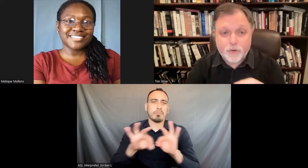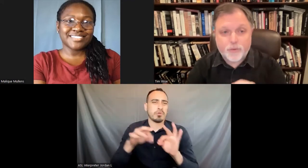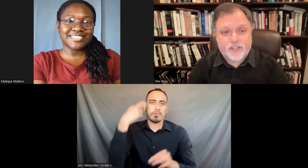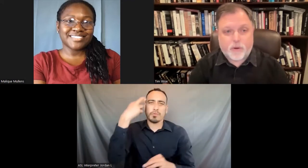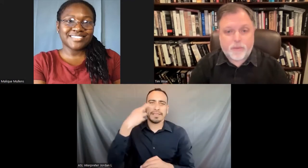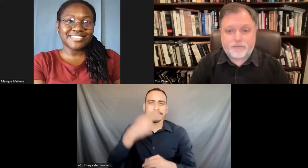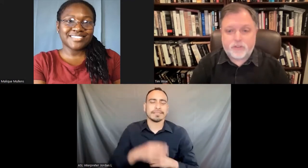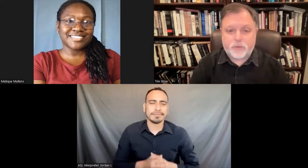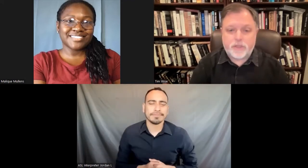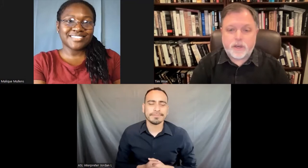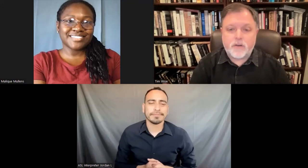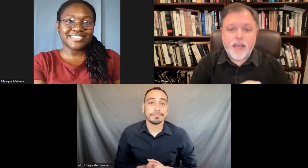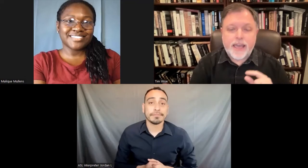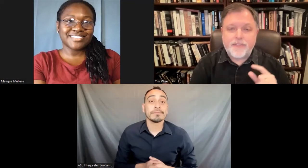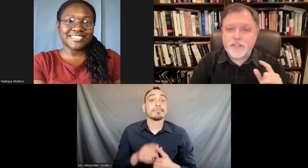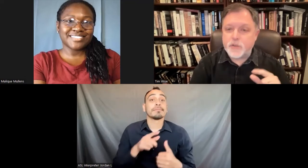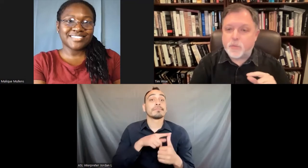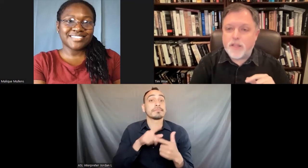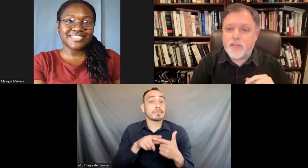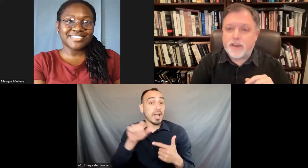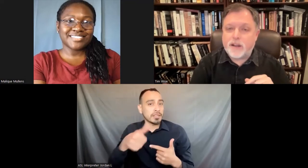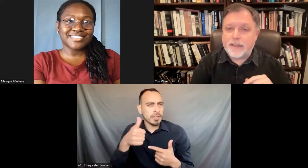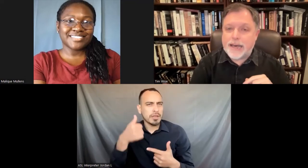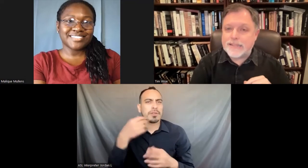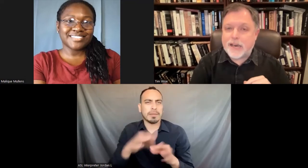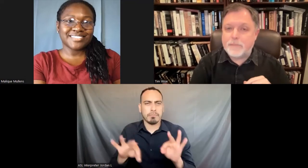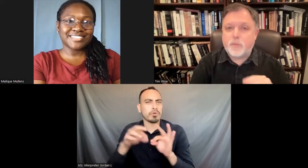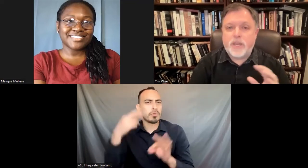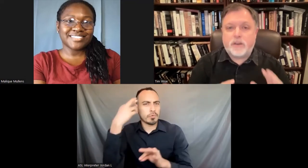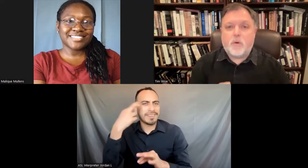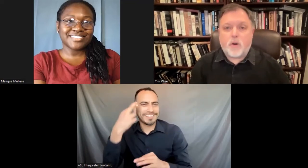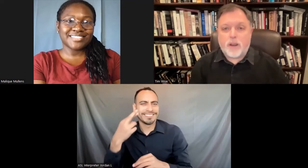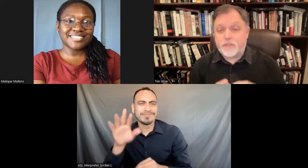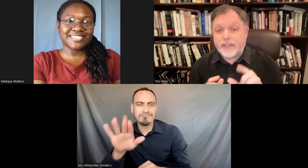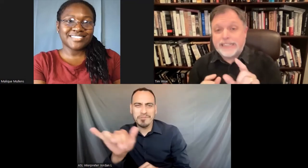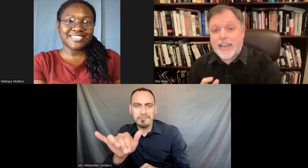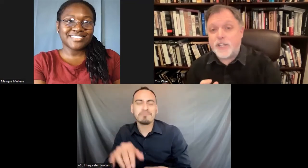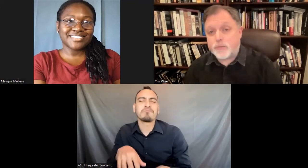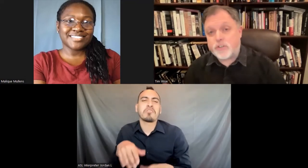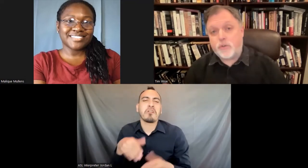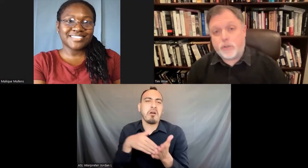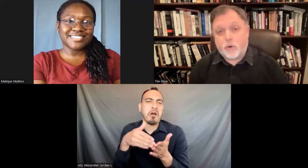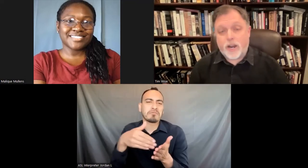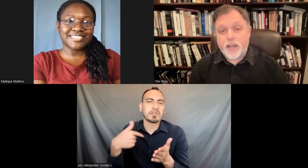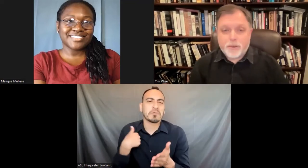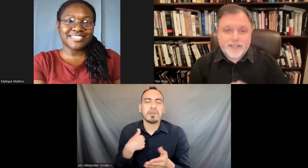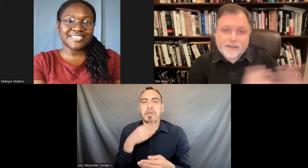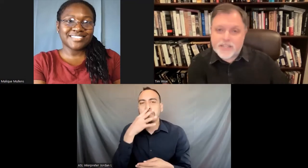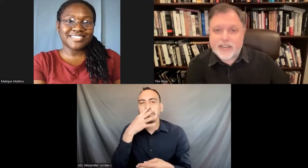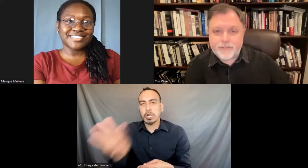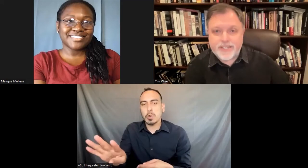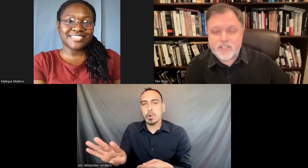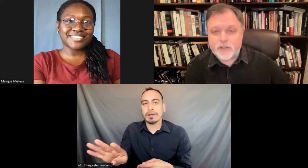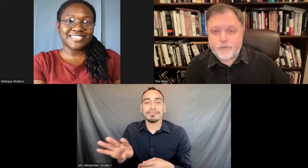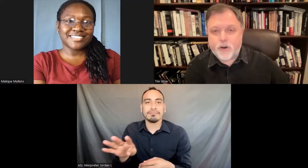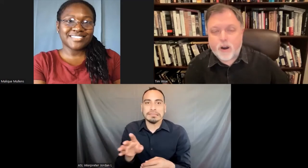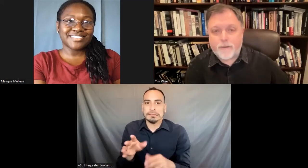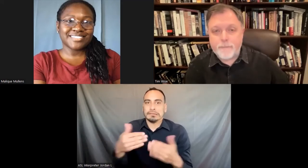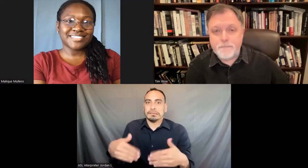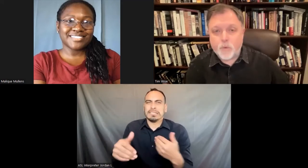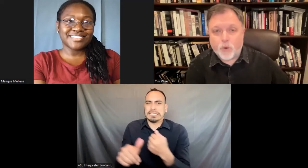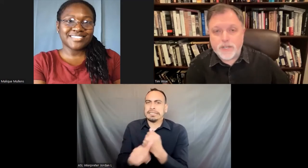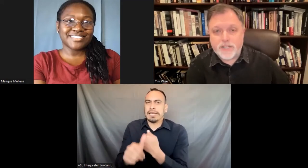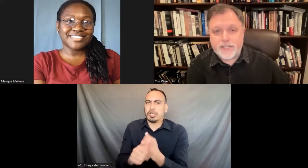There's another reason why we have to do it, though, and this is one that a lot of times we ignore, and it's very dangerous to ignore it, because everything I've said so